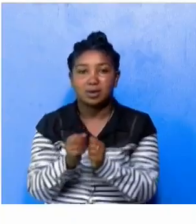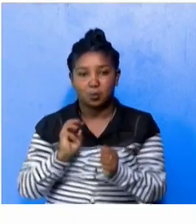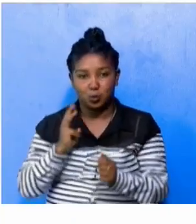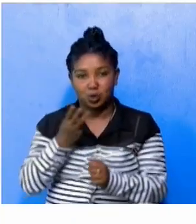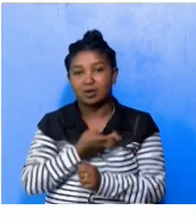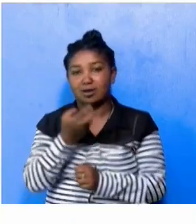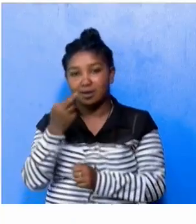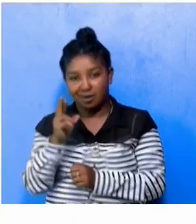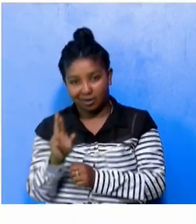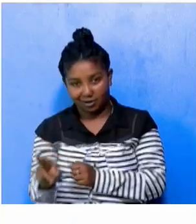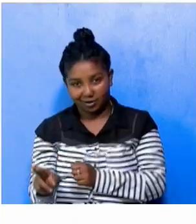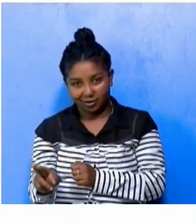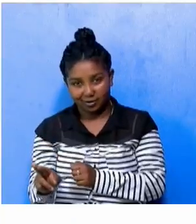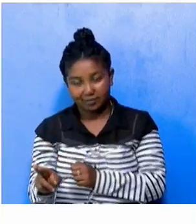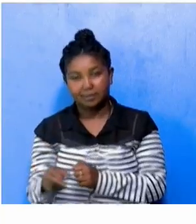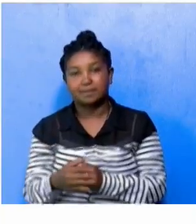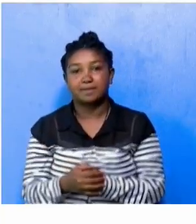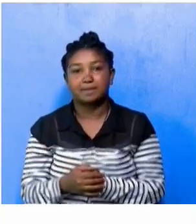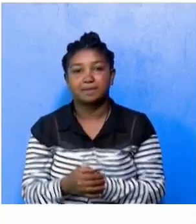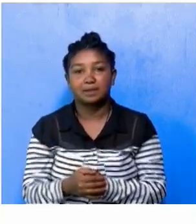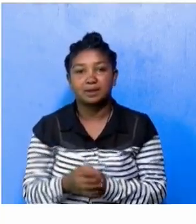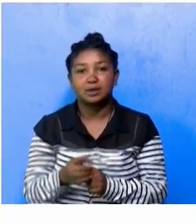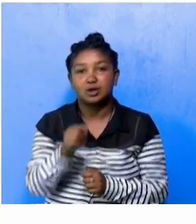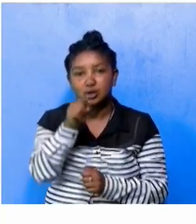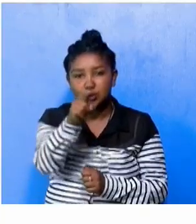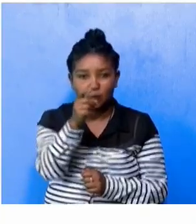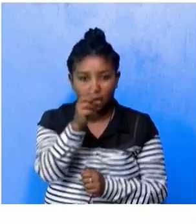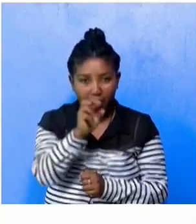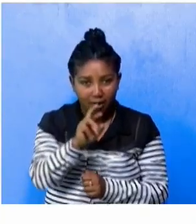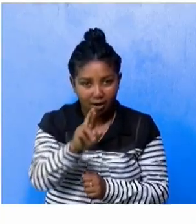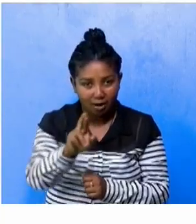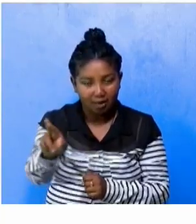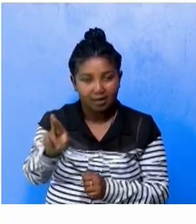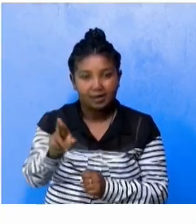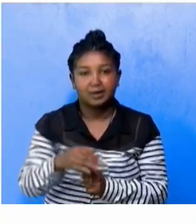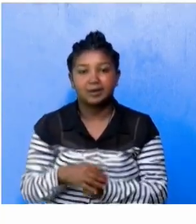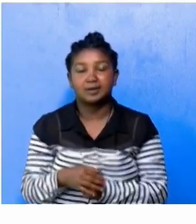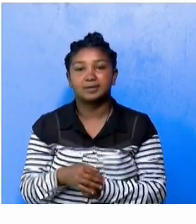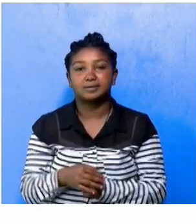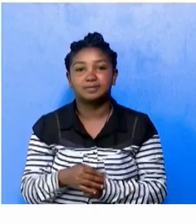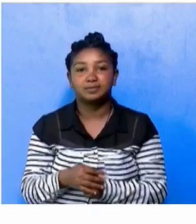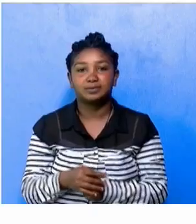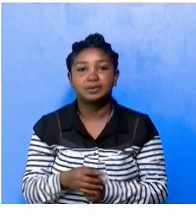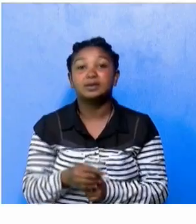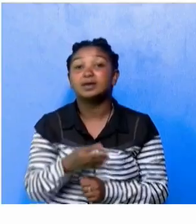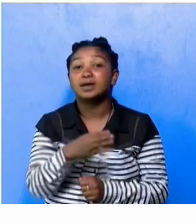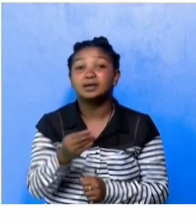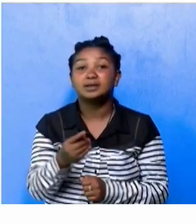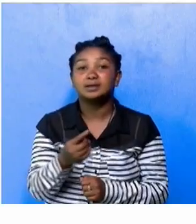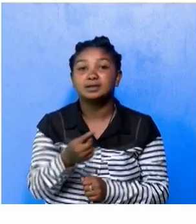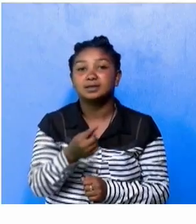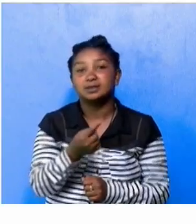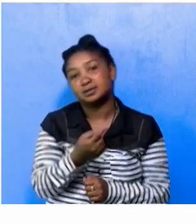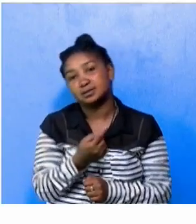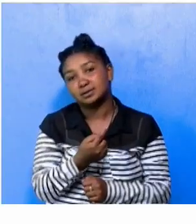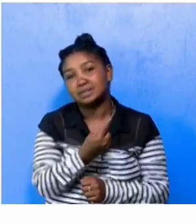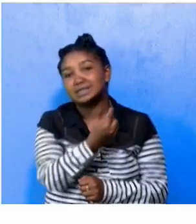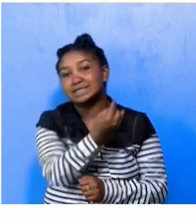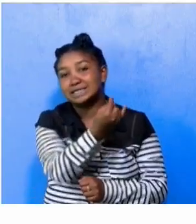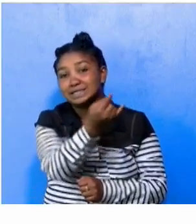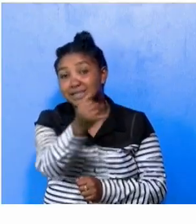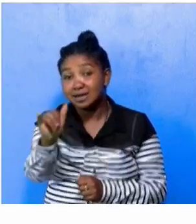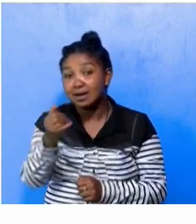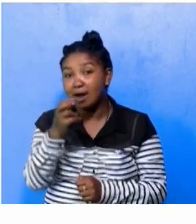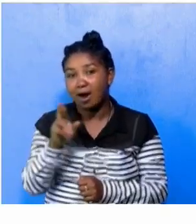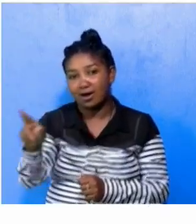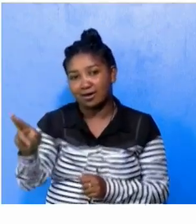We are. You are. And they